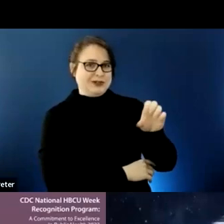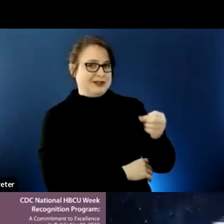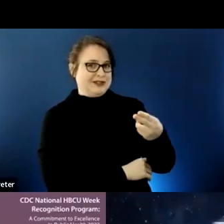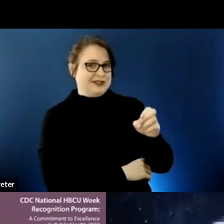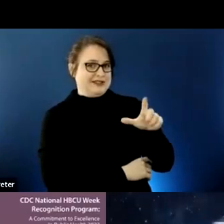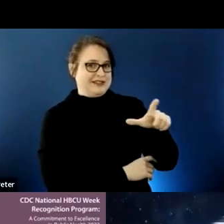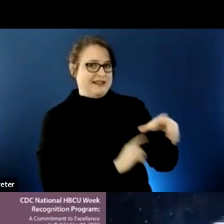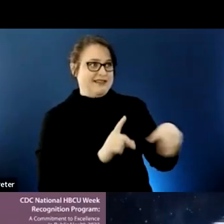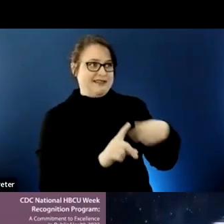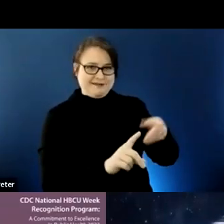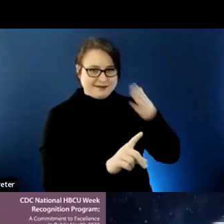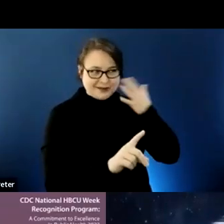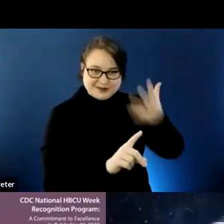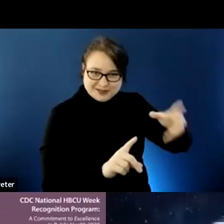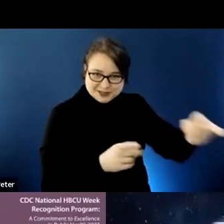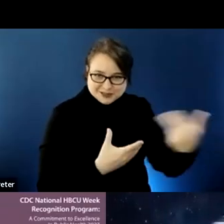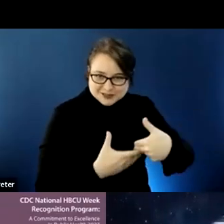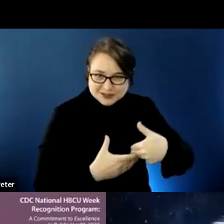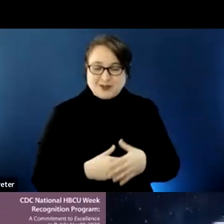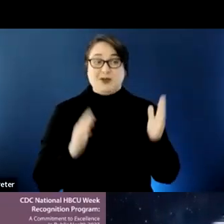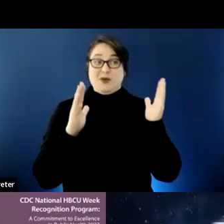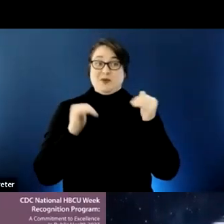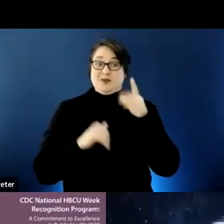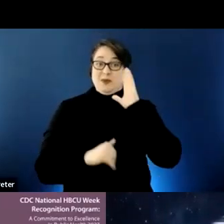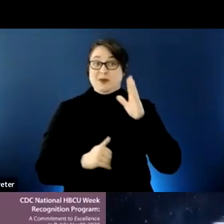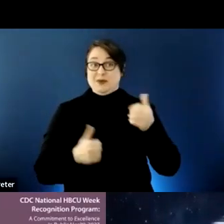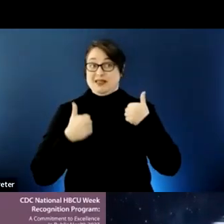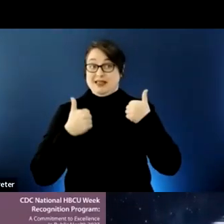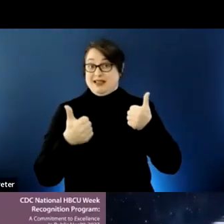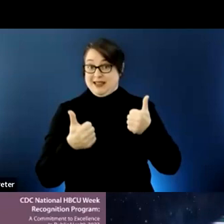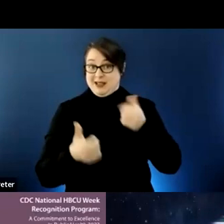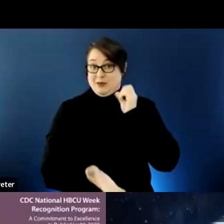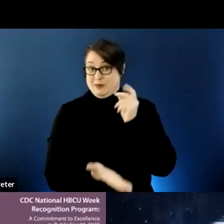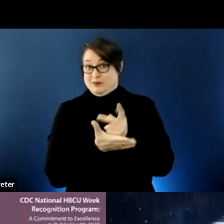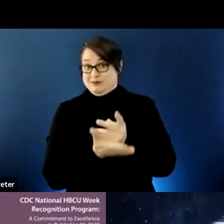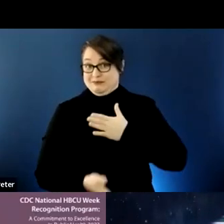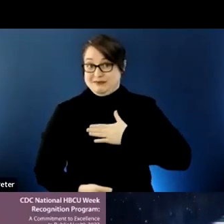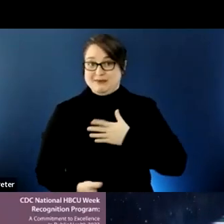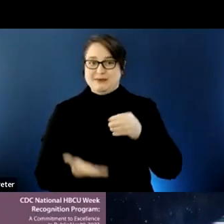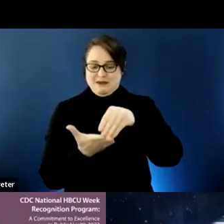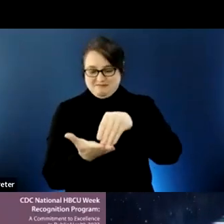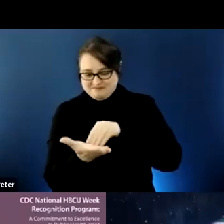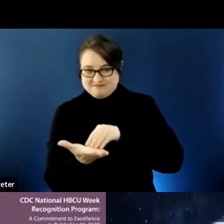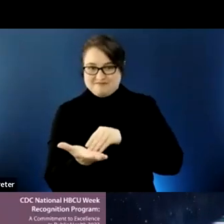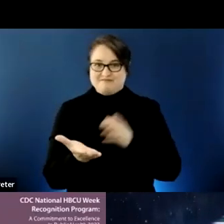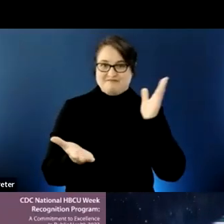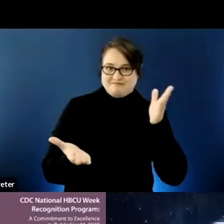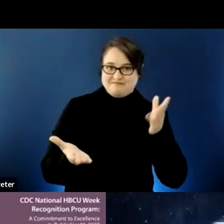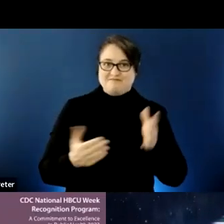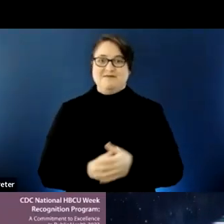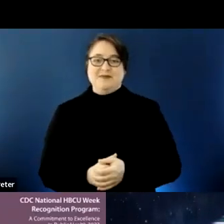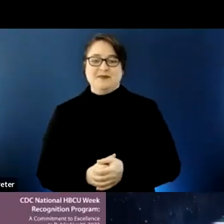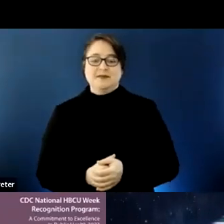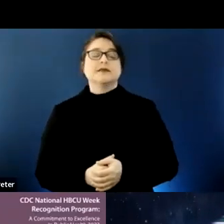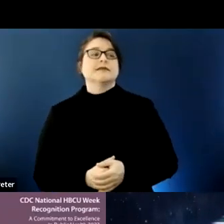soon, hopefully. Okay, well, thank you. And we do know those data and about the disproportionate impact among populations. And so